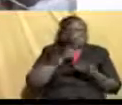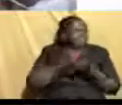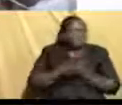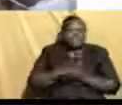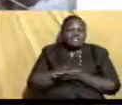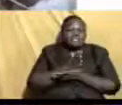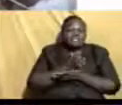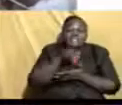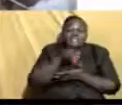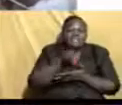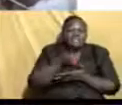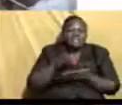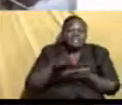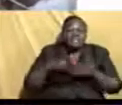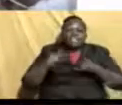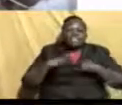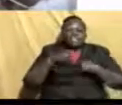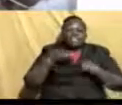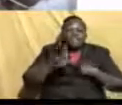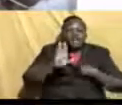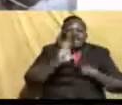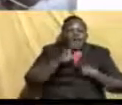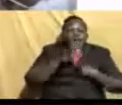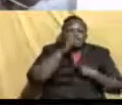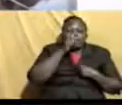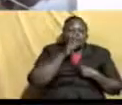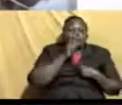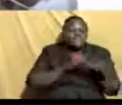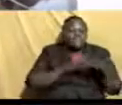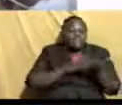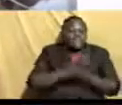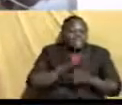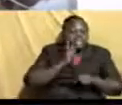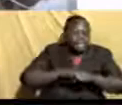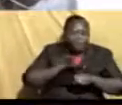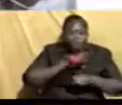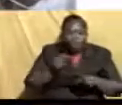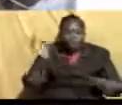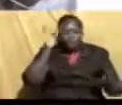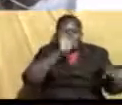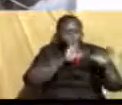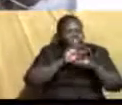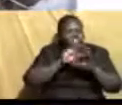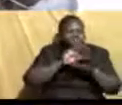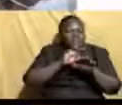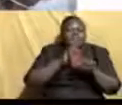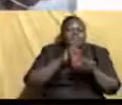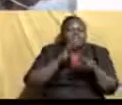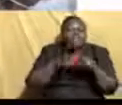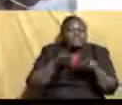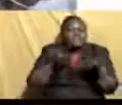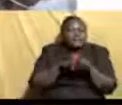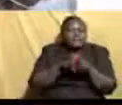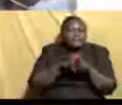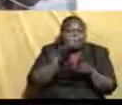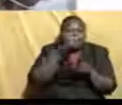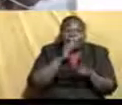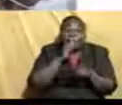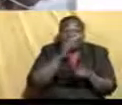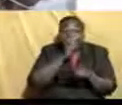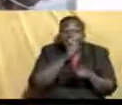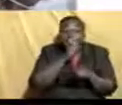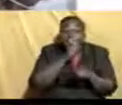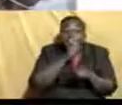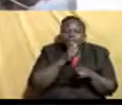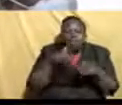they enjoy, they still enjoy them when they go to vote, when they support a candidate in an election, but they do so in their private capacity, and